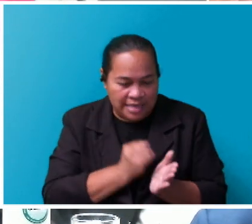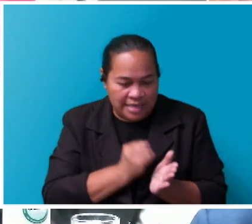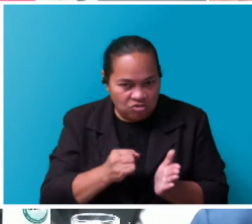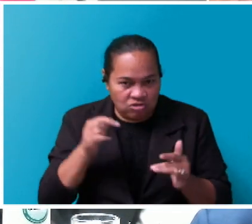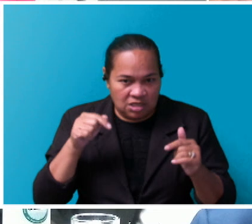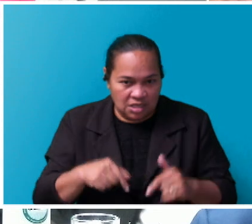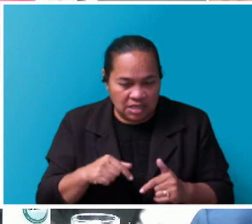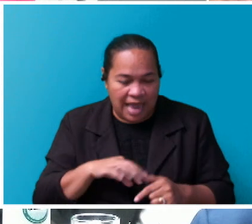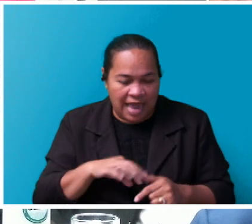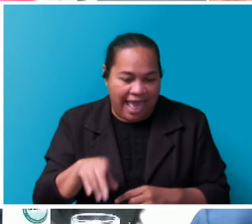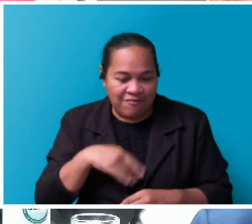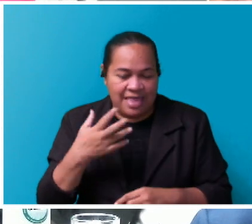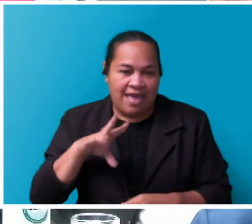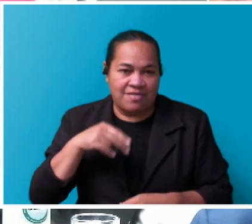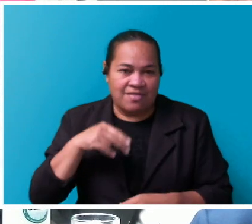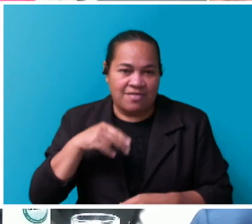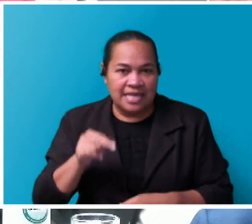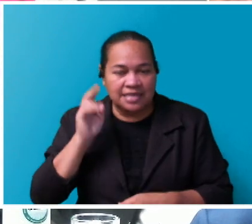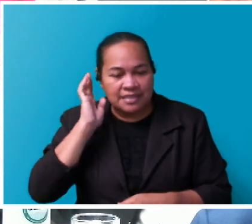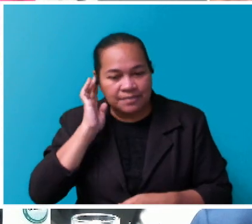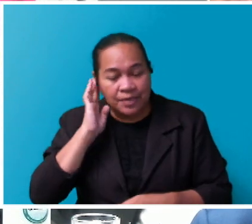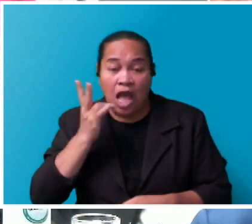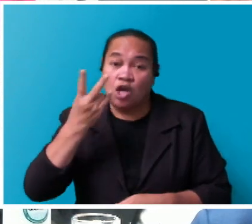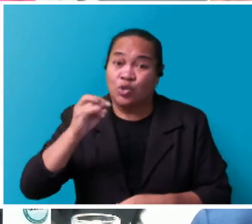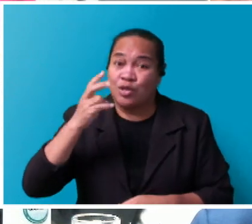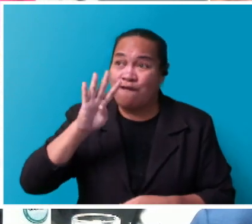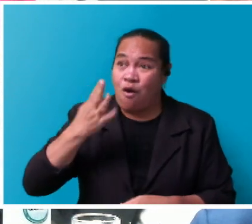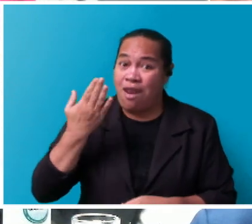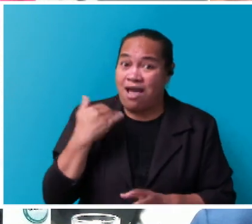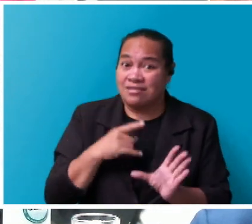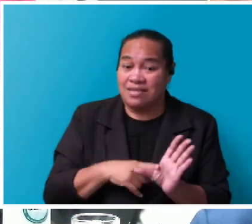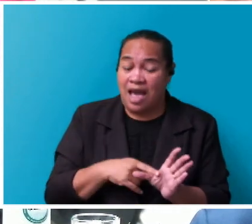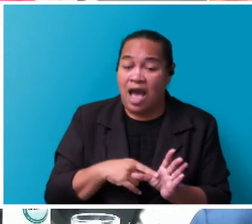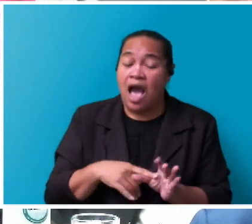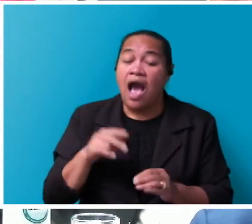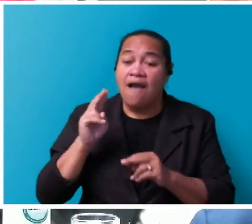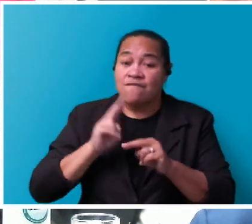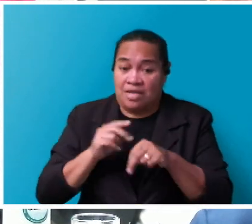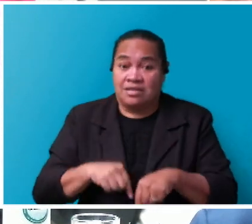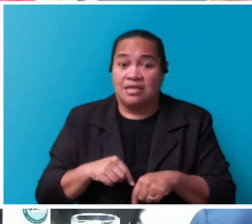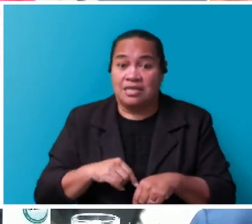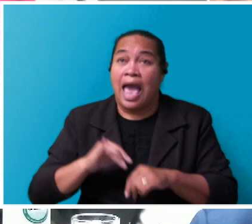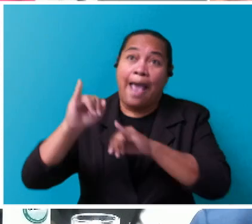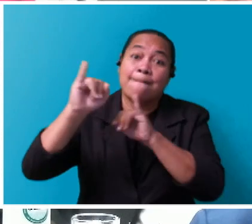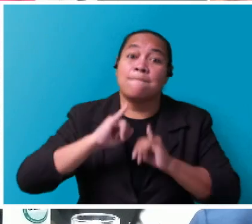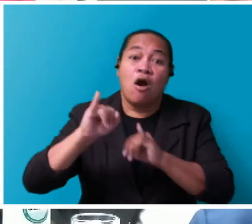and everyday needs. In 2024, Fiji imported from the US, as mentioned,